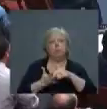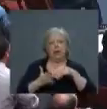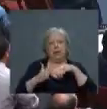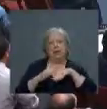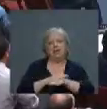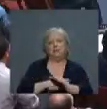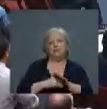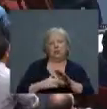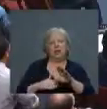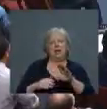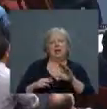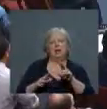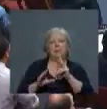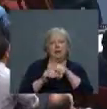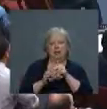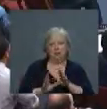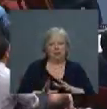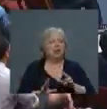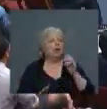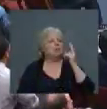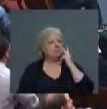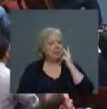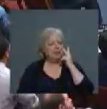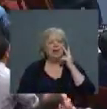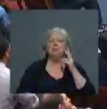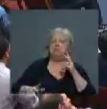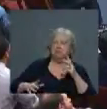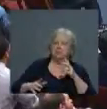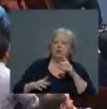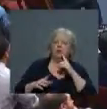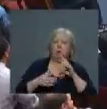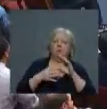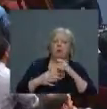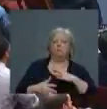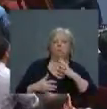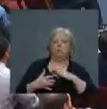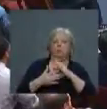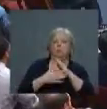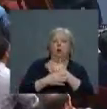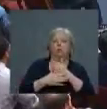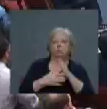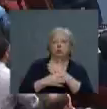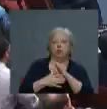see. So it would be a formal partnership with their organization.